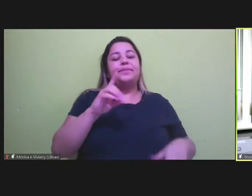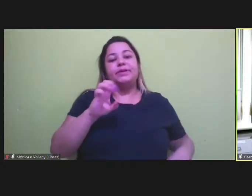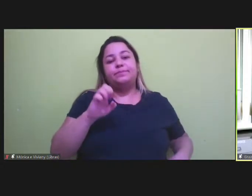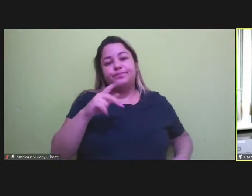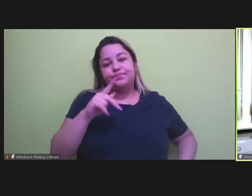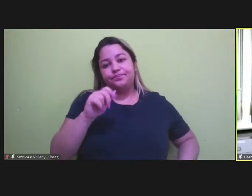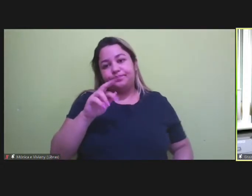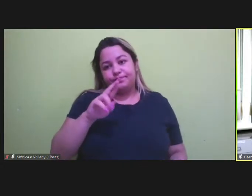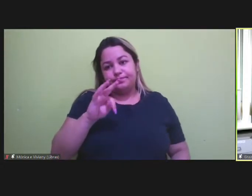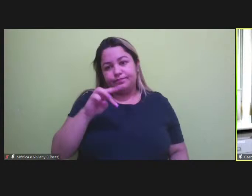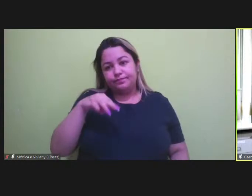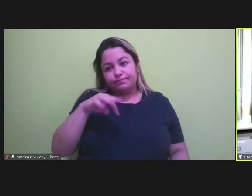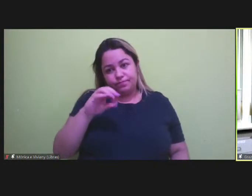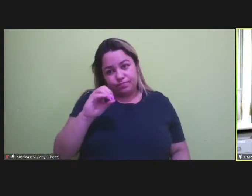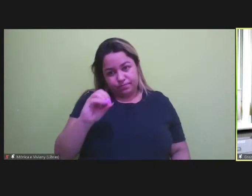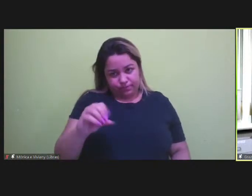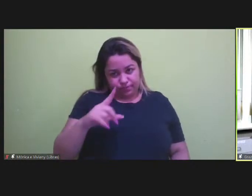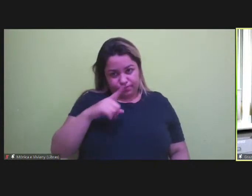space, for this